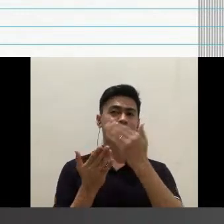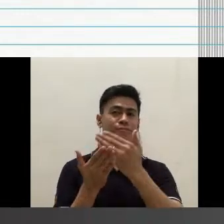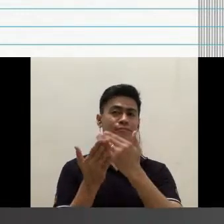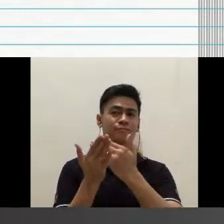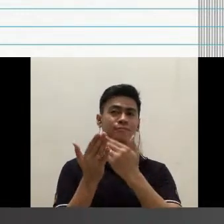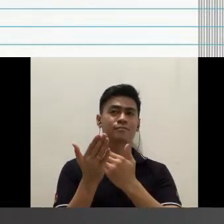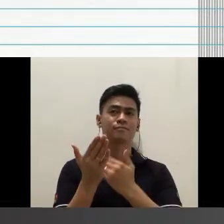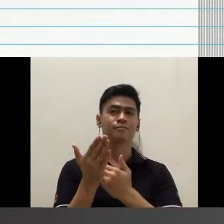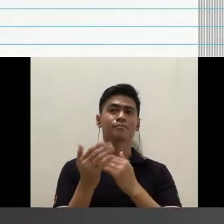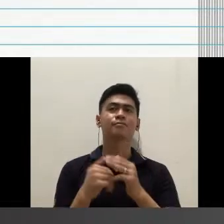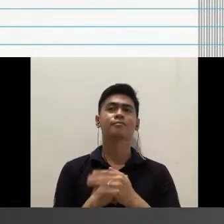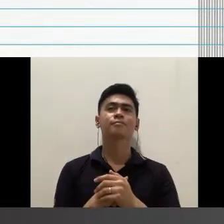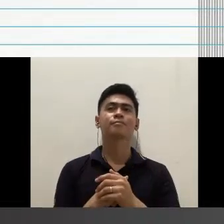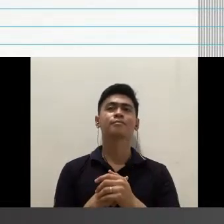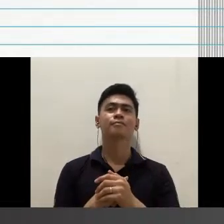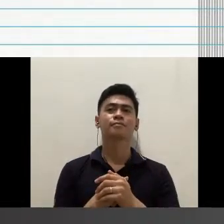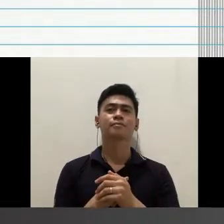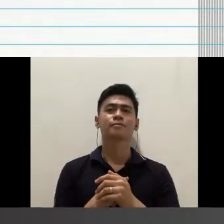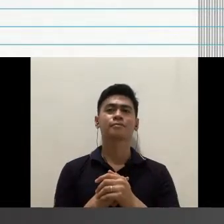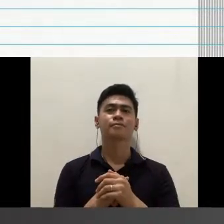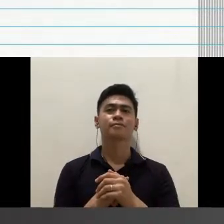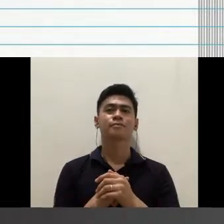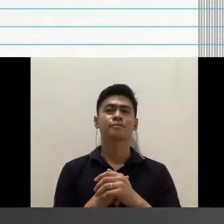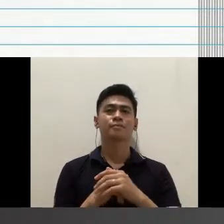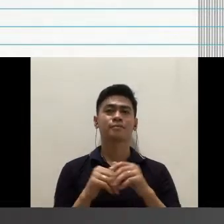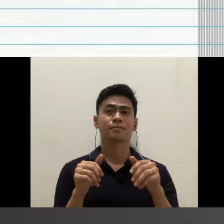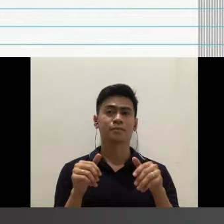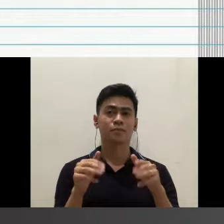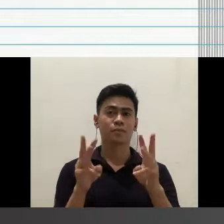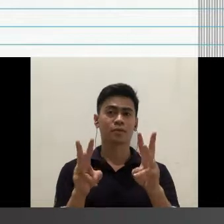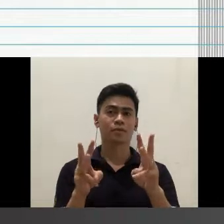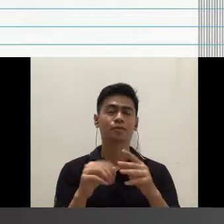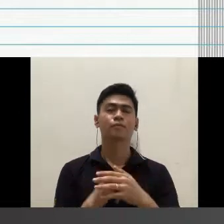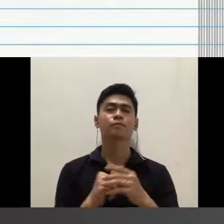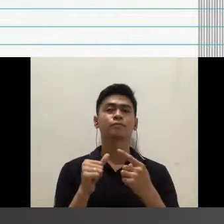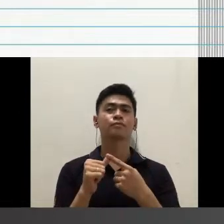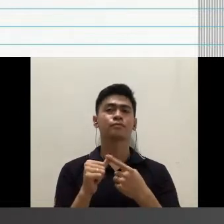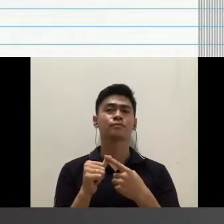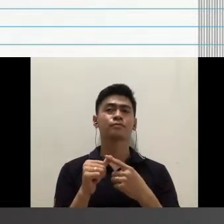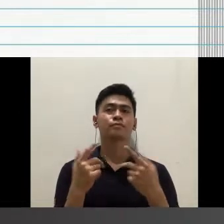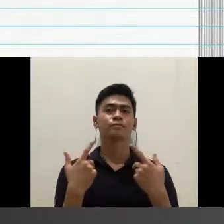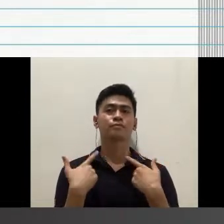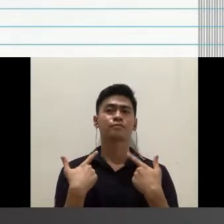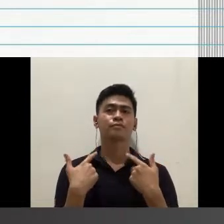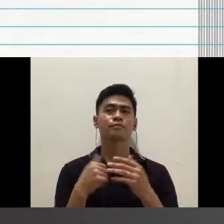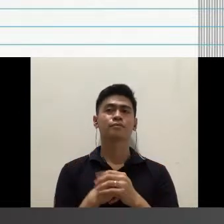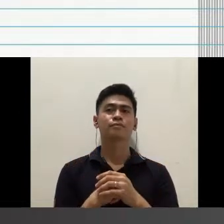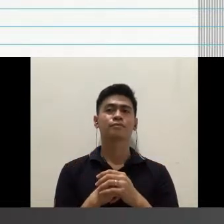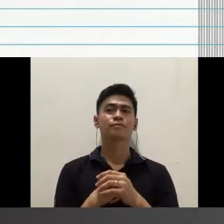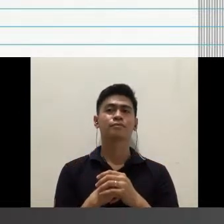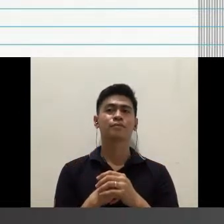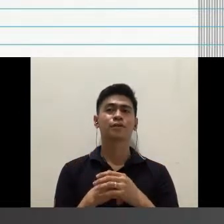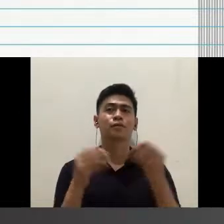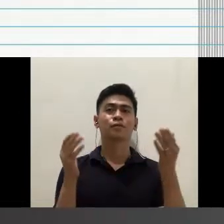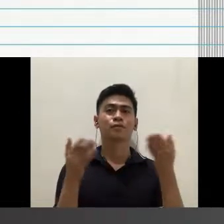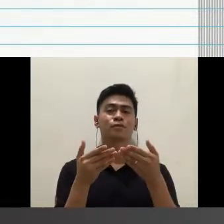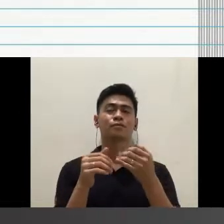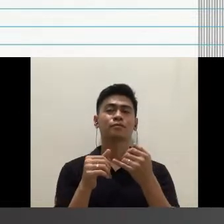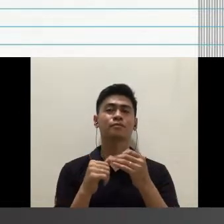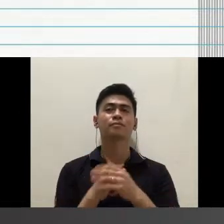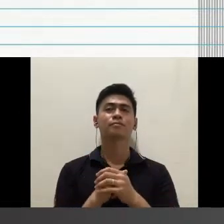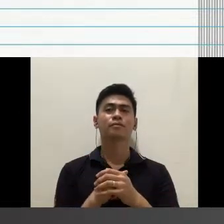written in the standard essay style. It consists of an introduction plus the thesis